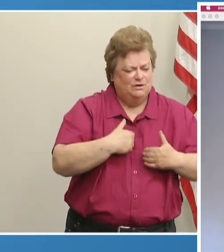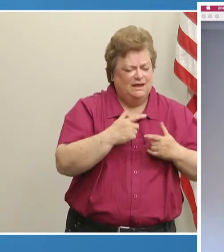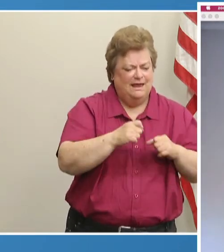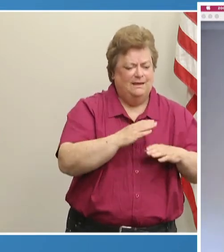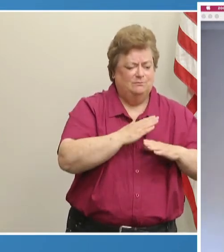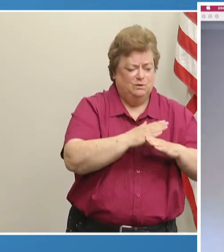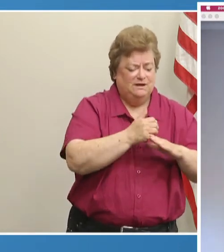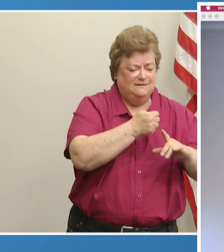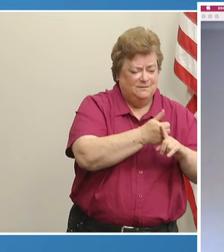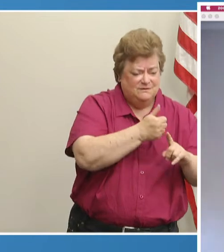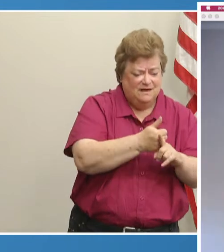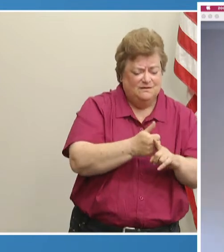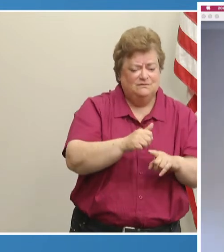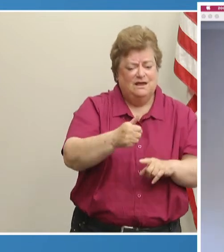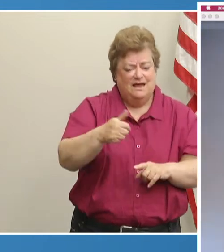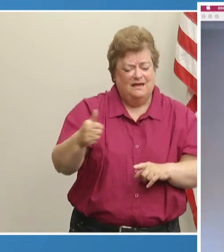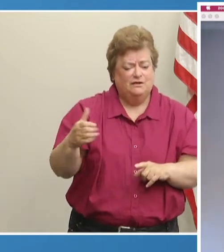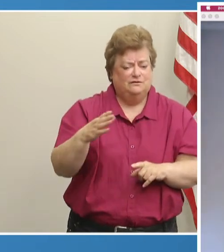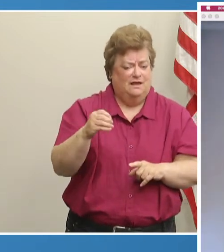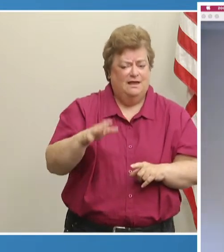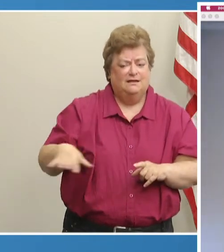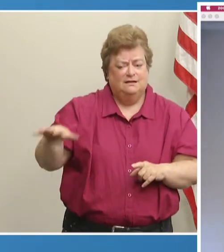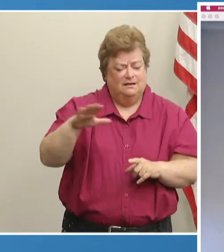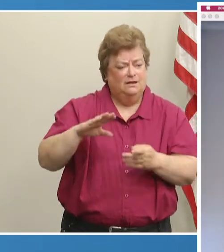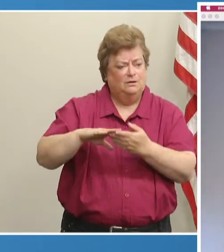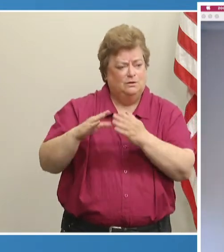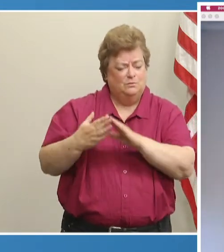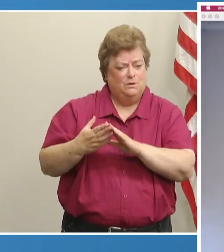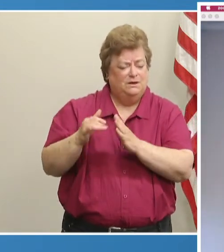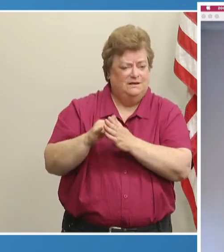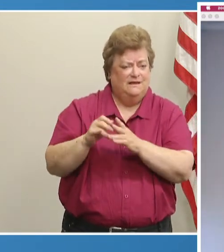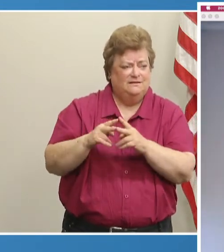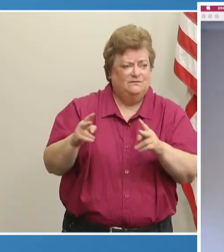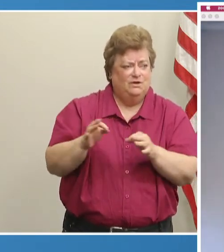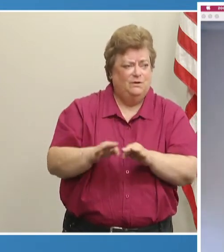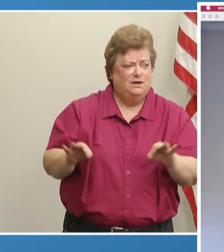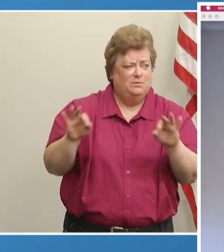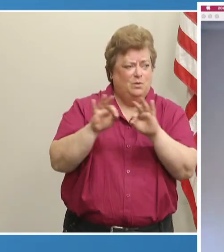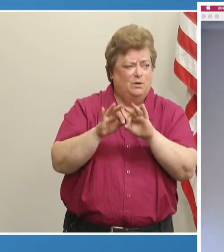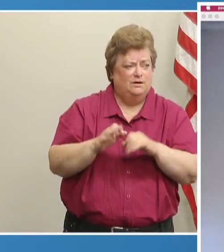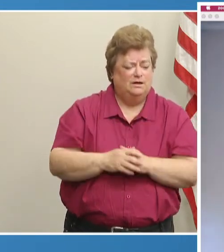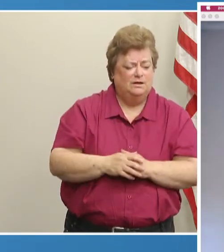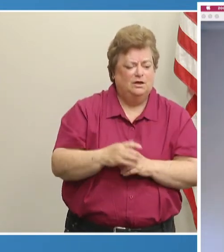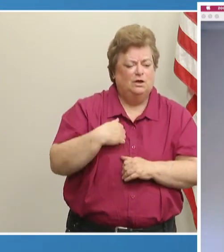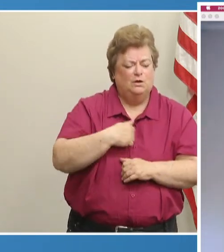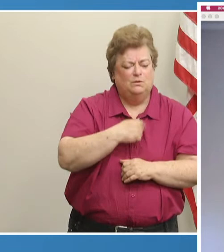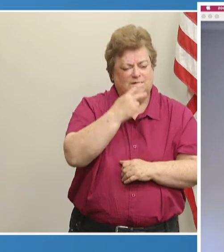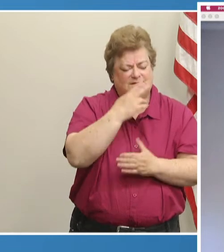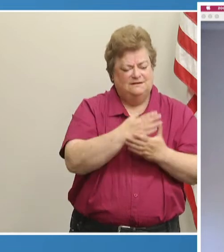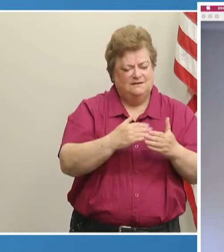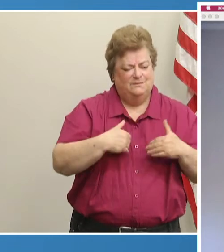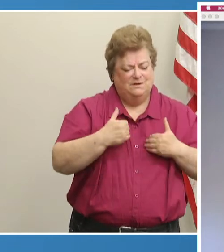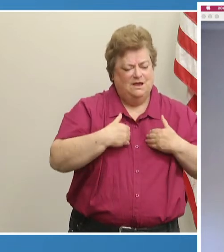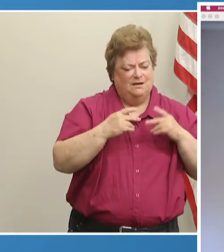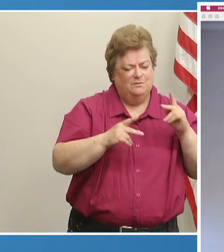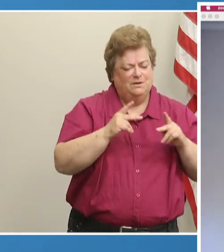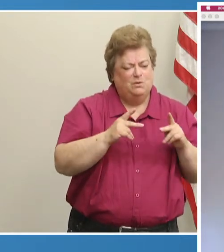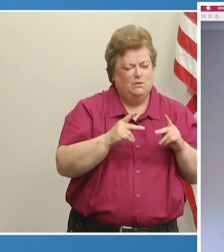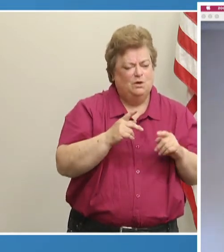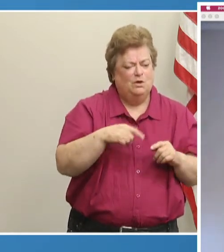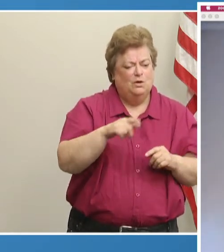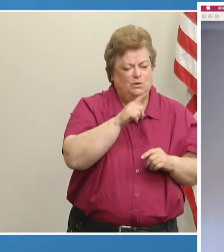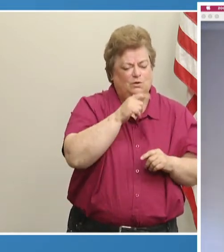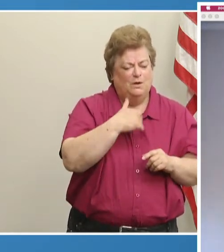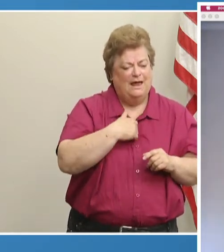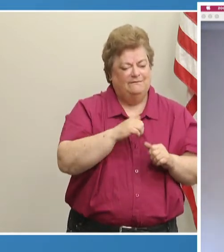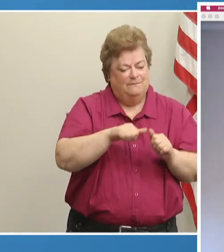other, and also protect the rest of the community is really, really important. We also do see some adolescents and young adults who have underlying